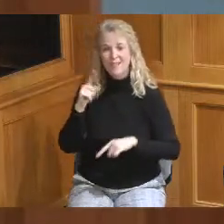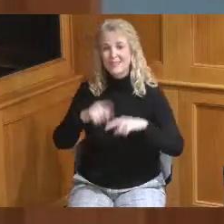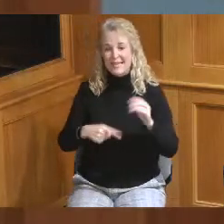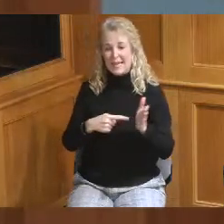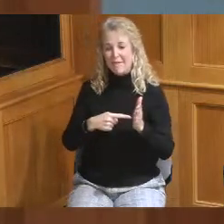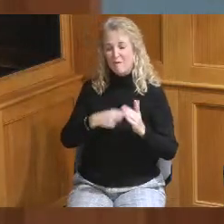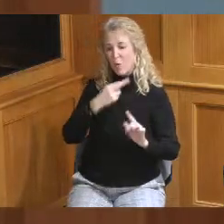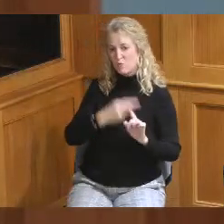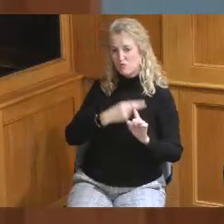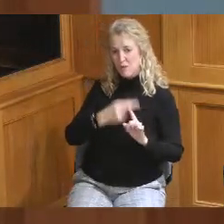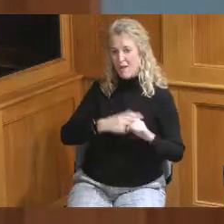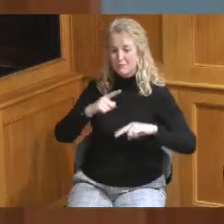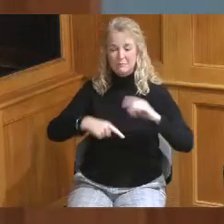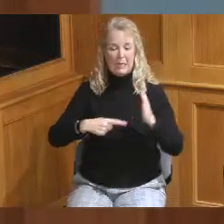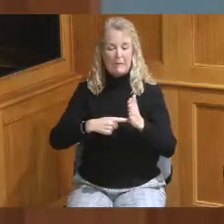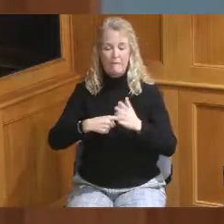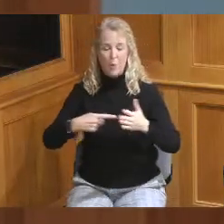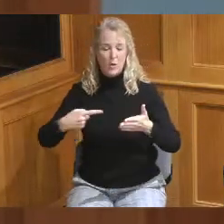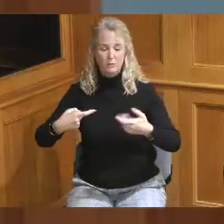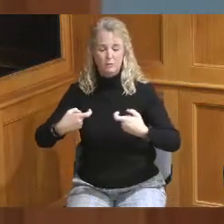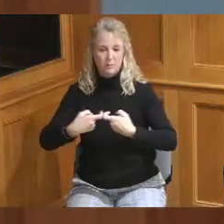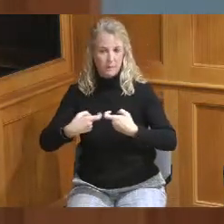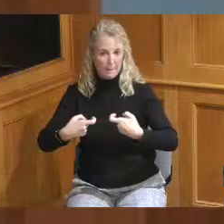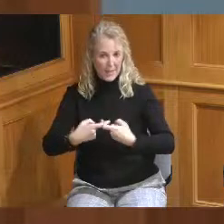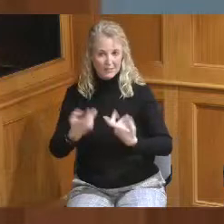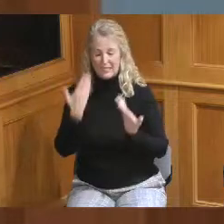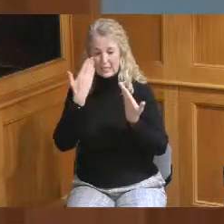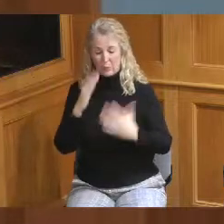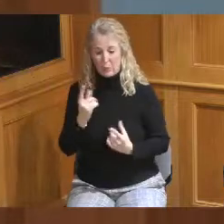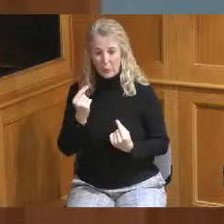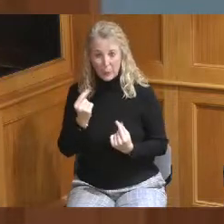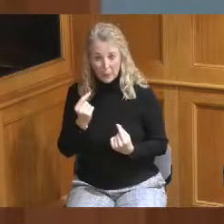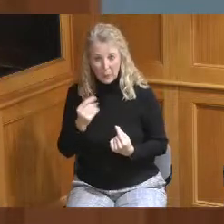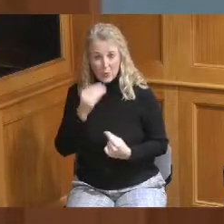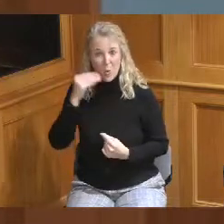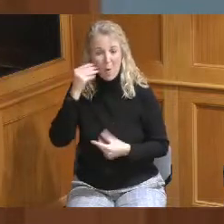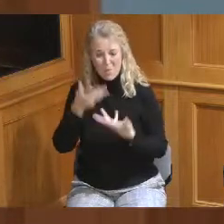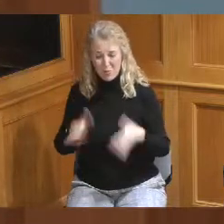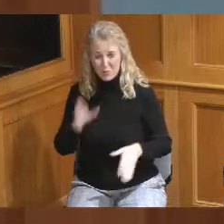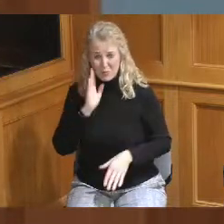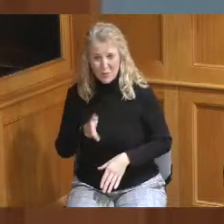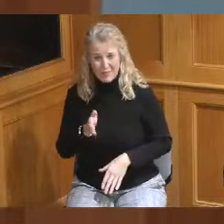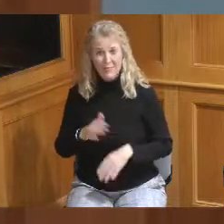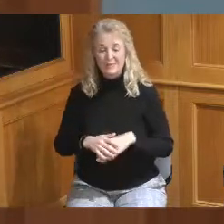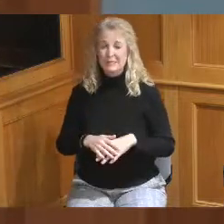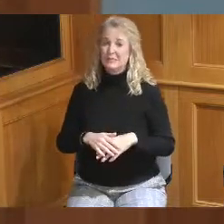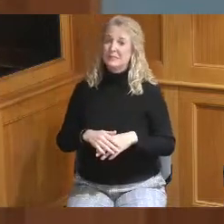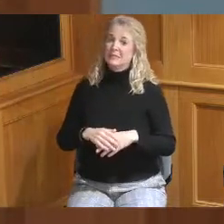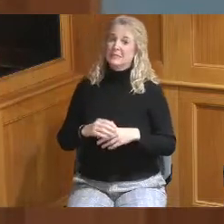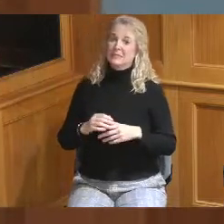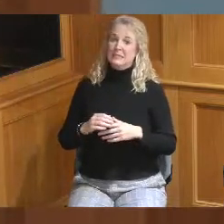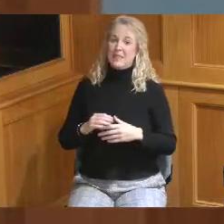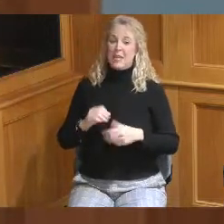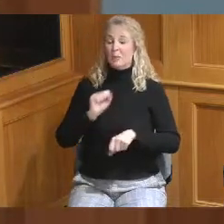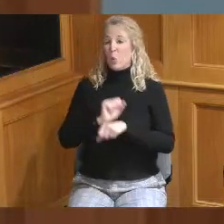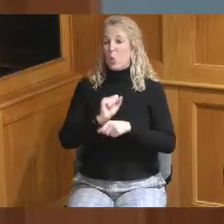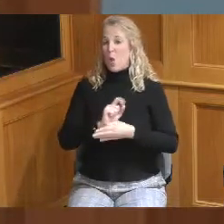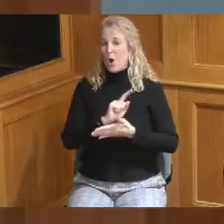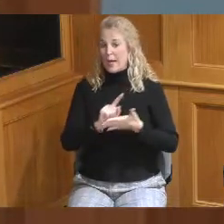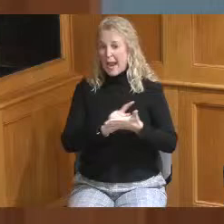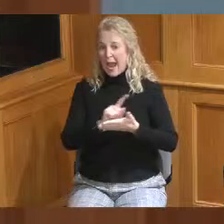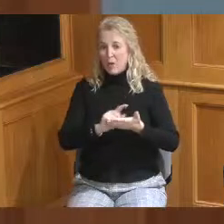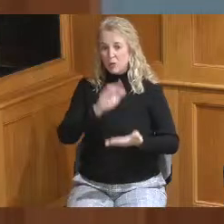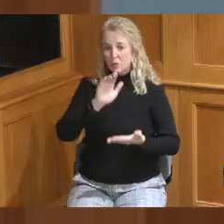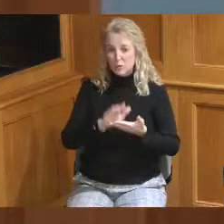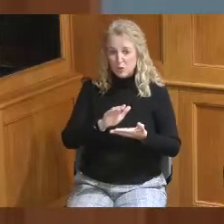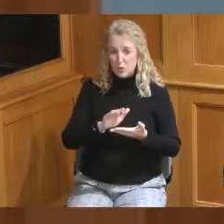rent and utilities, and they're not sure what that means for them. They're at risk of homelessness. Their hours are being reduced, so they can't pay their rent.